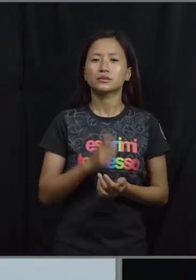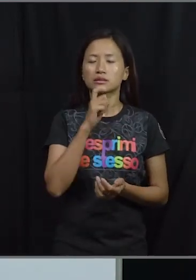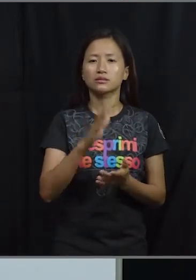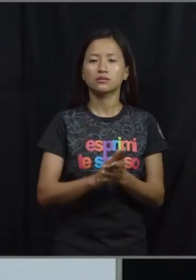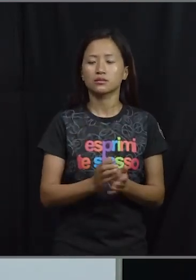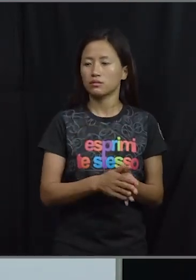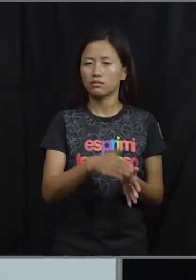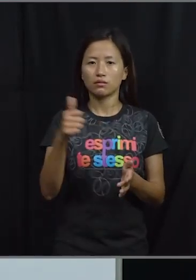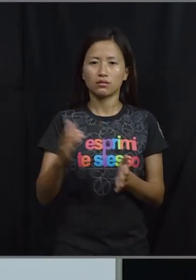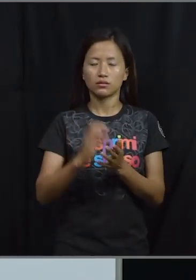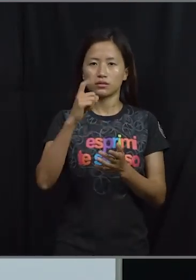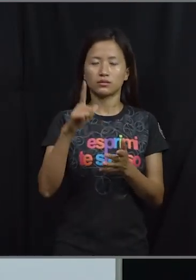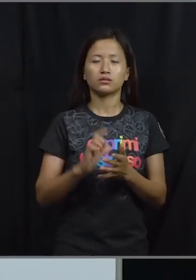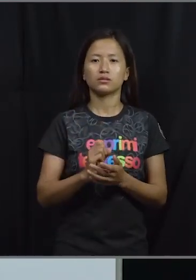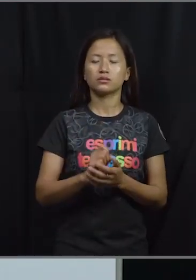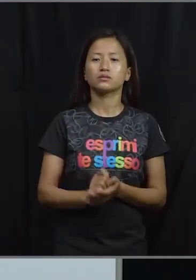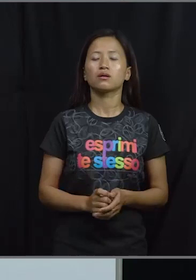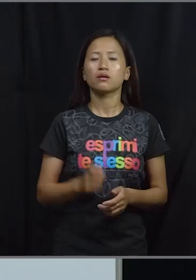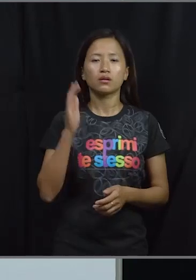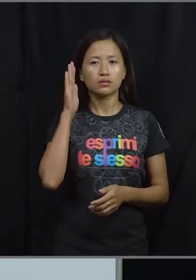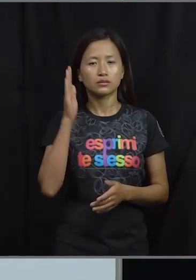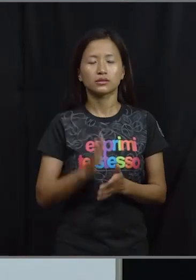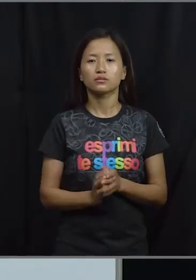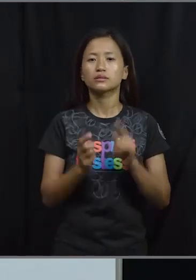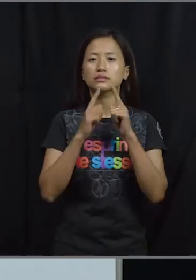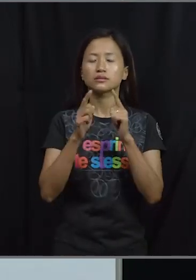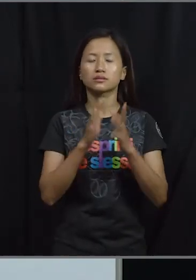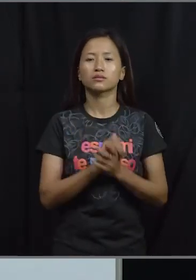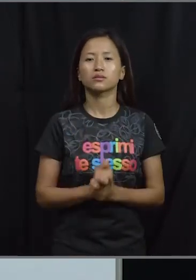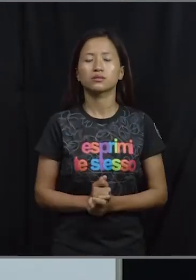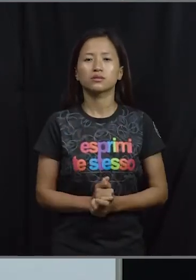earlier session, if you were listening, I was discussing